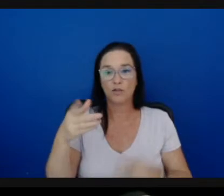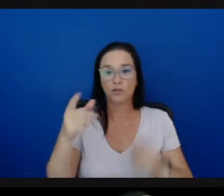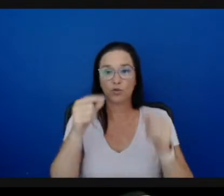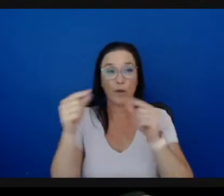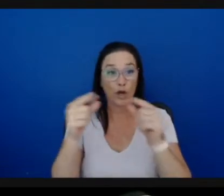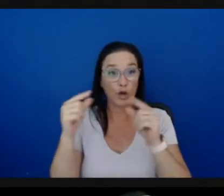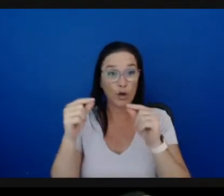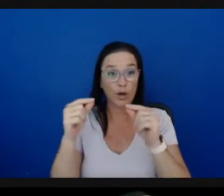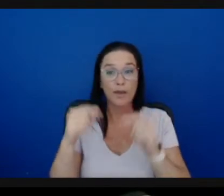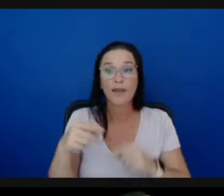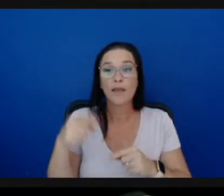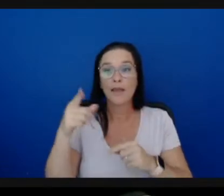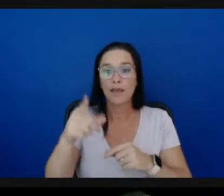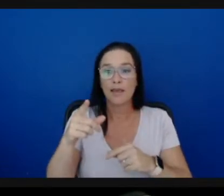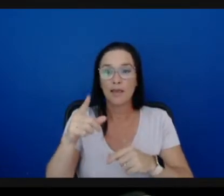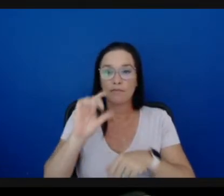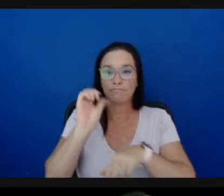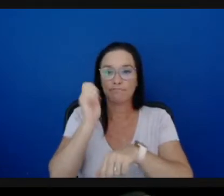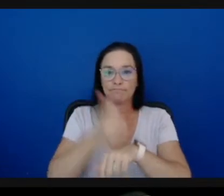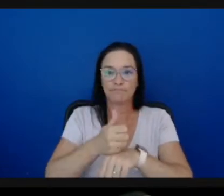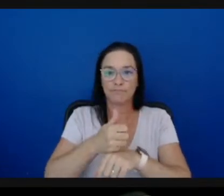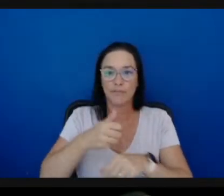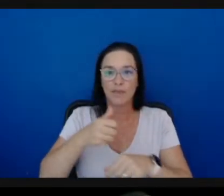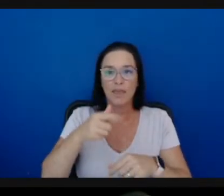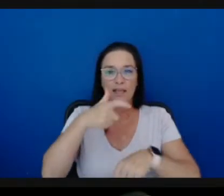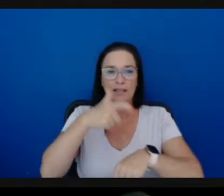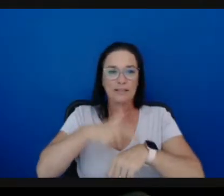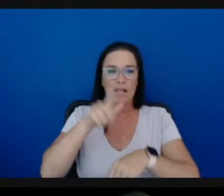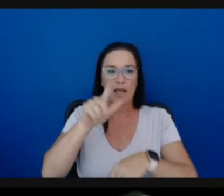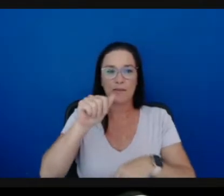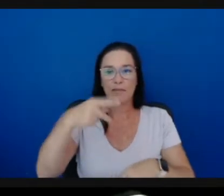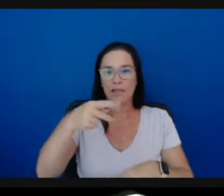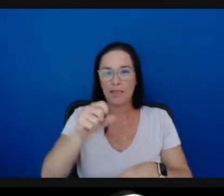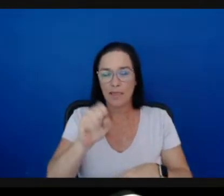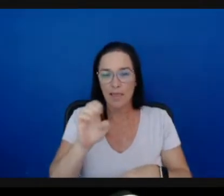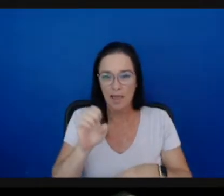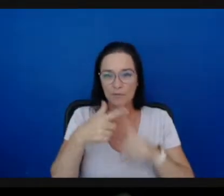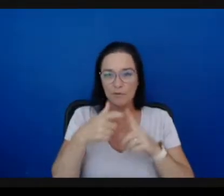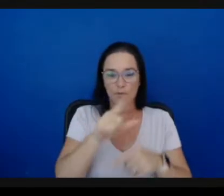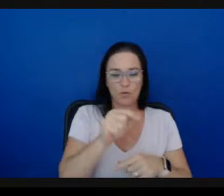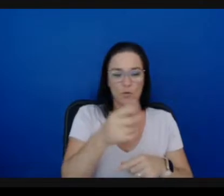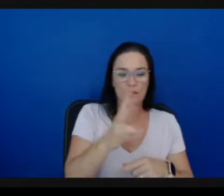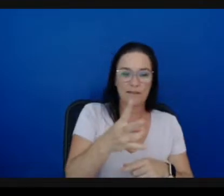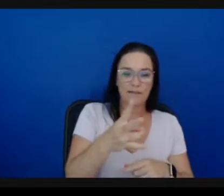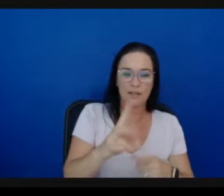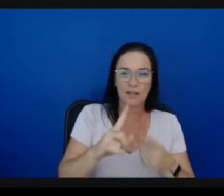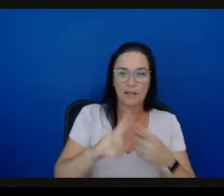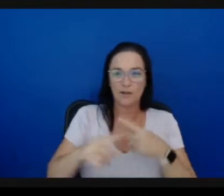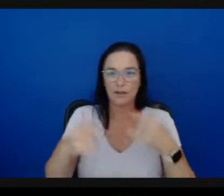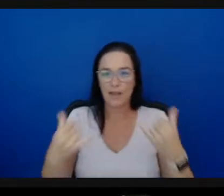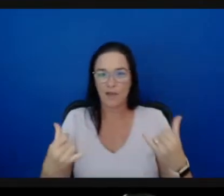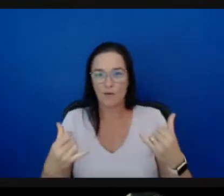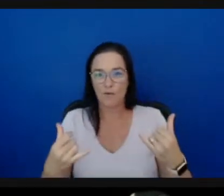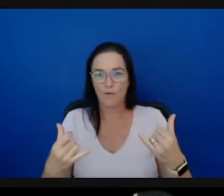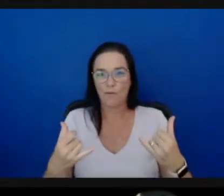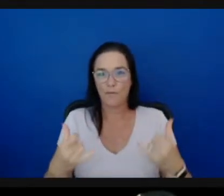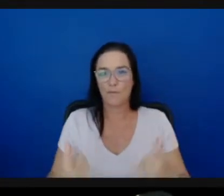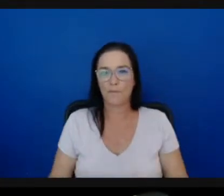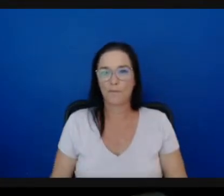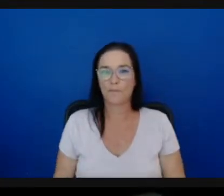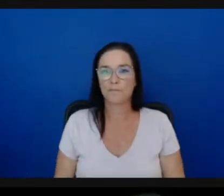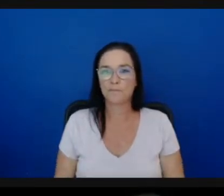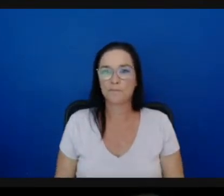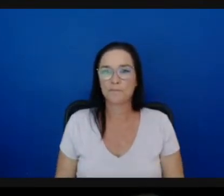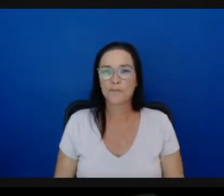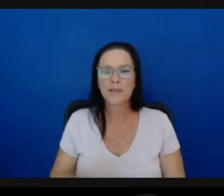Sentinel data here and made a time lapse from 2017 until present of Kilauea summit area. Let's see if it'll play.